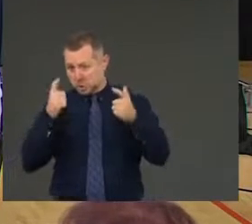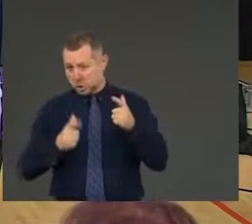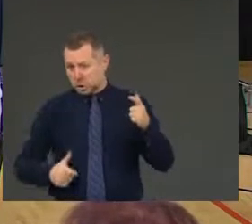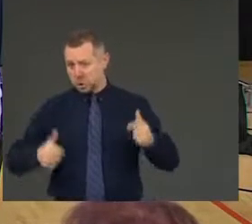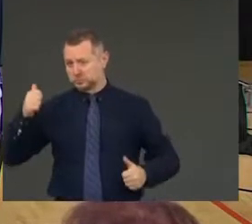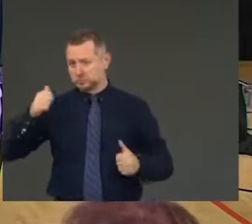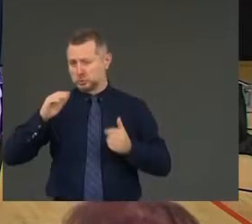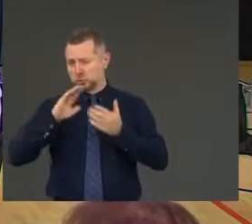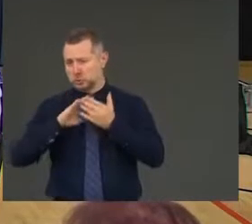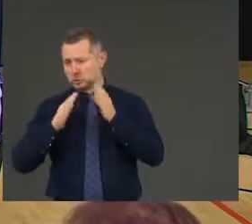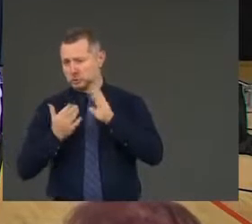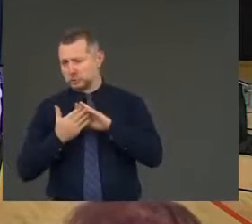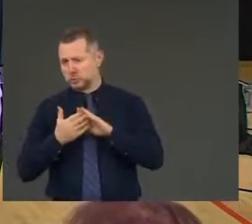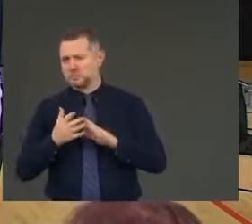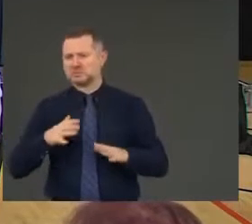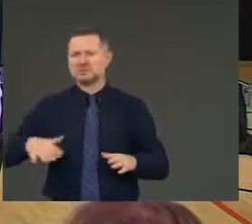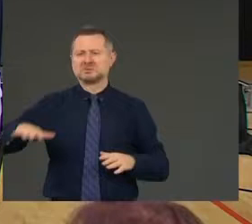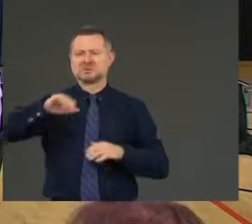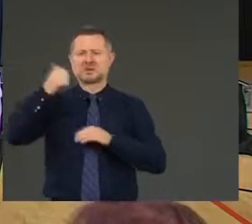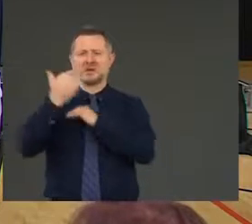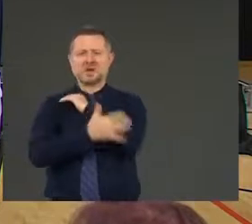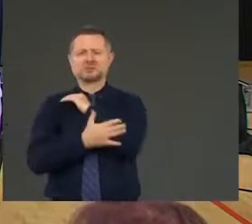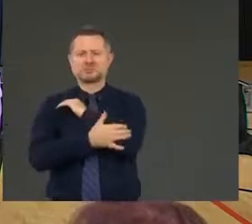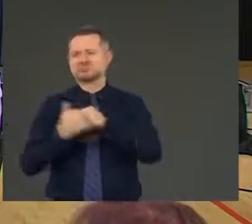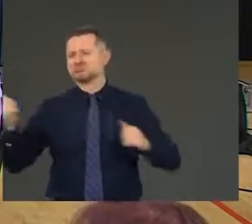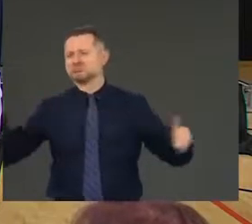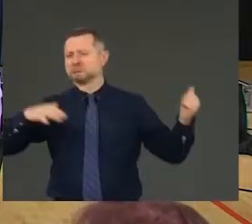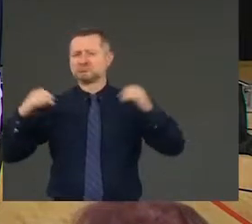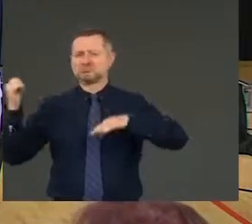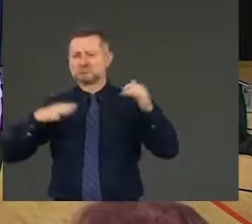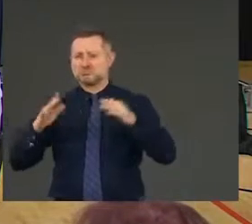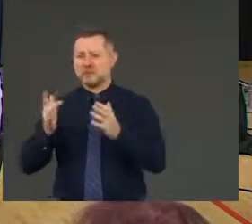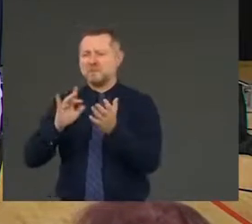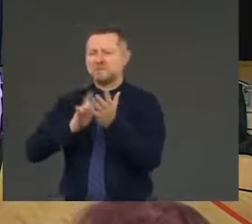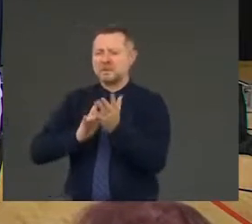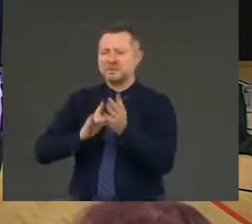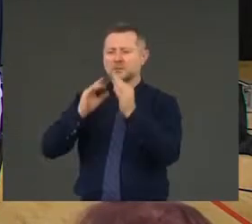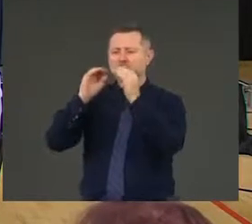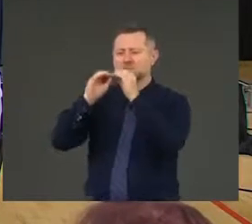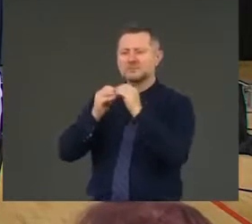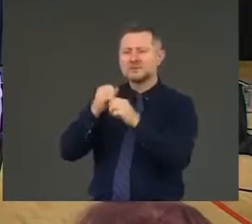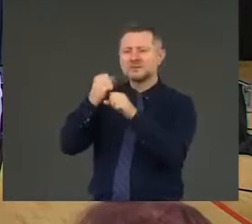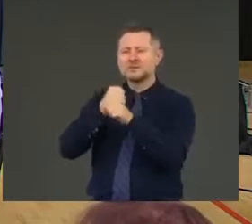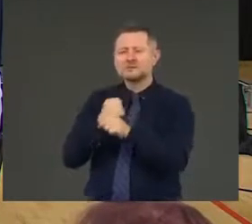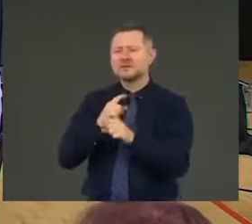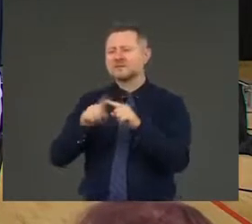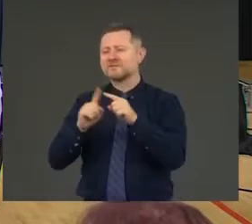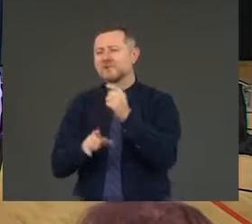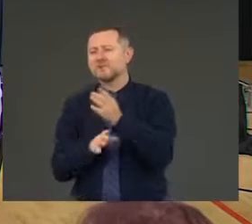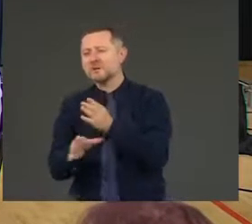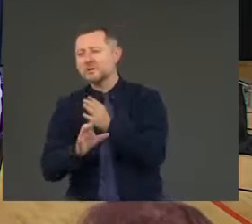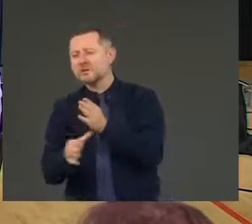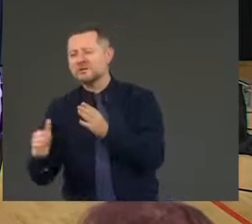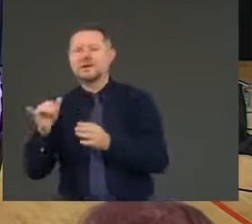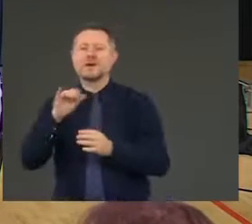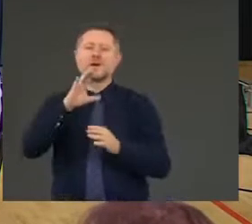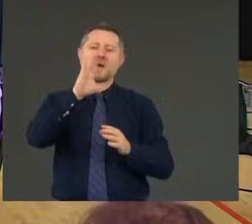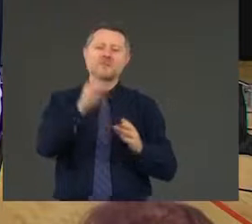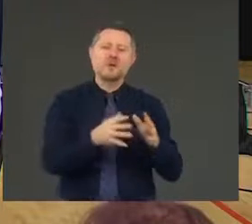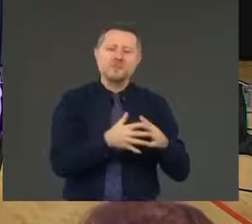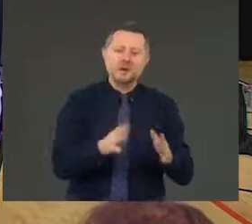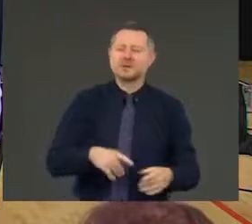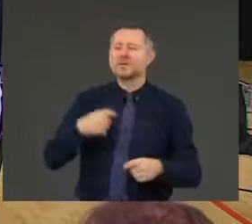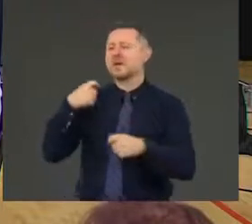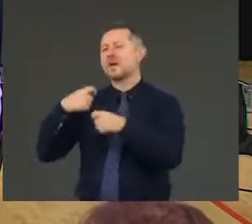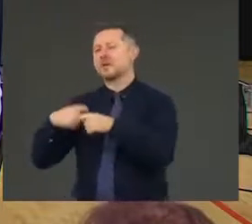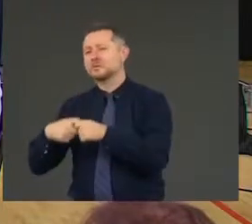respect to the medical data on minorities, aside from the African Americans and Latino communities, do you have or do you expect to